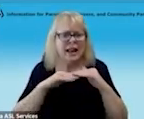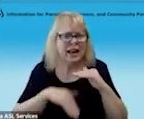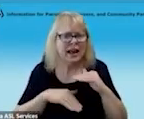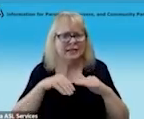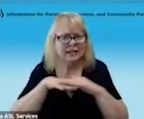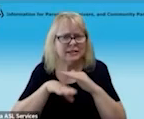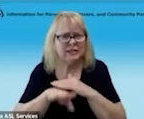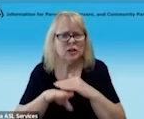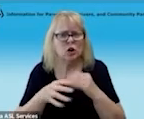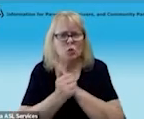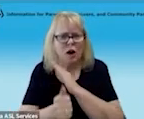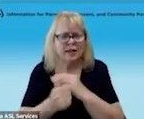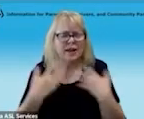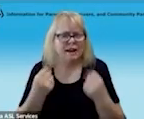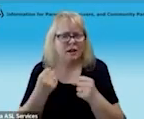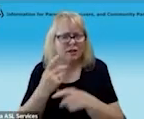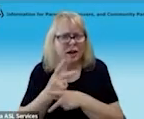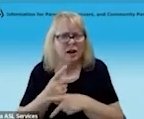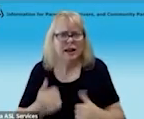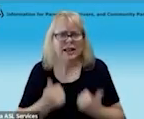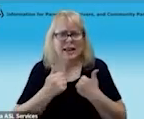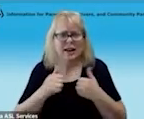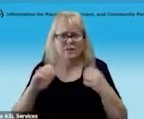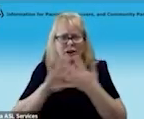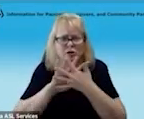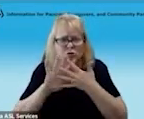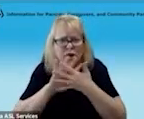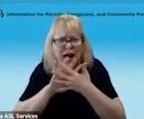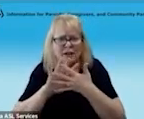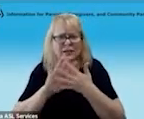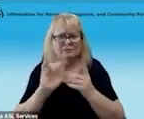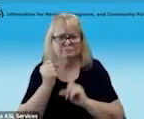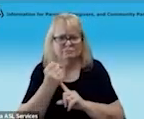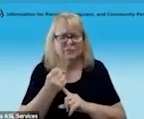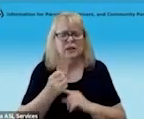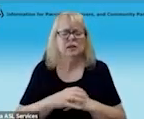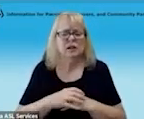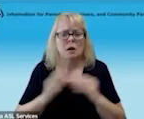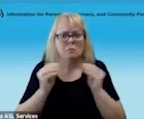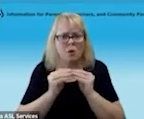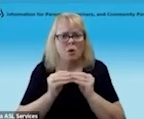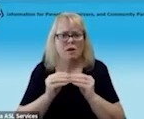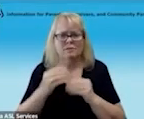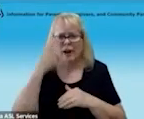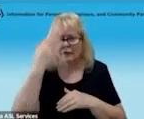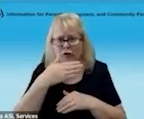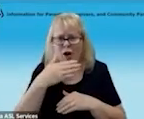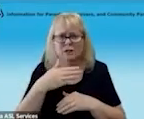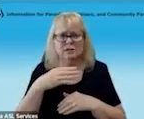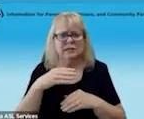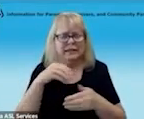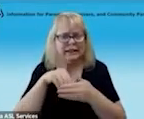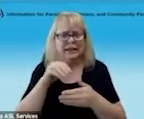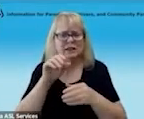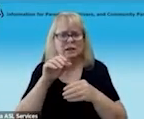these disparities. Racial and ethnic minorities have more underlying health conditions, less access to